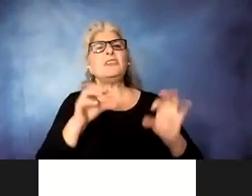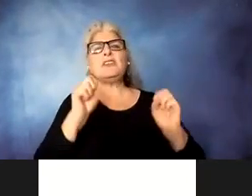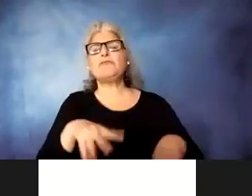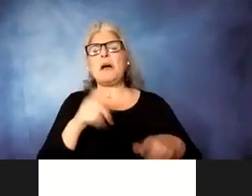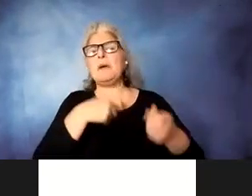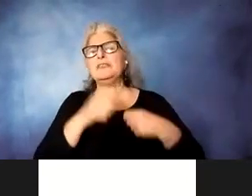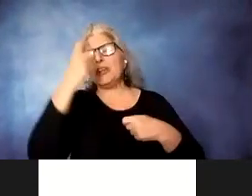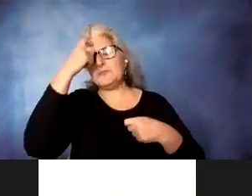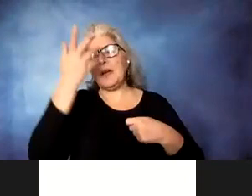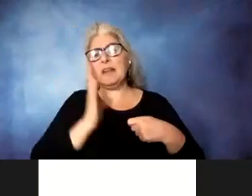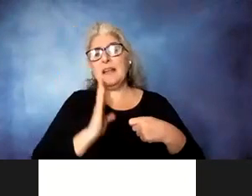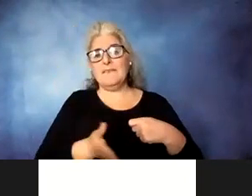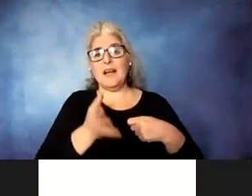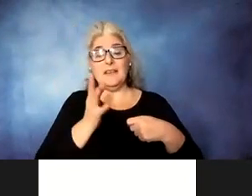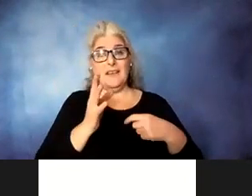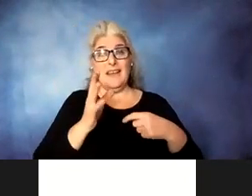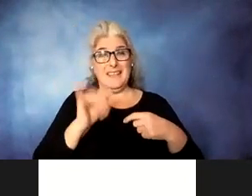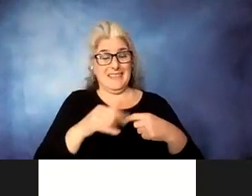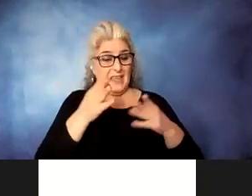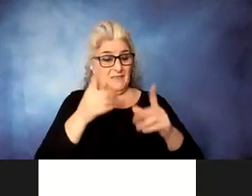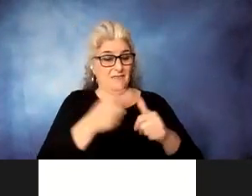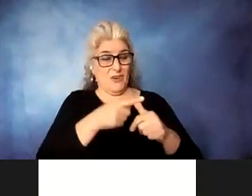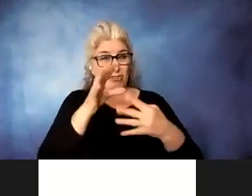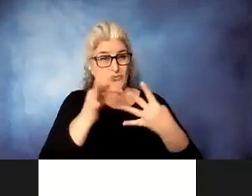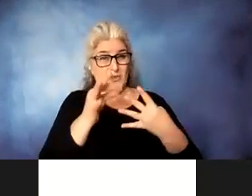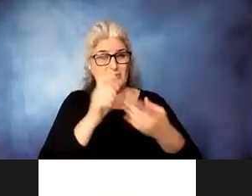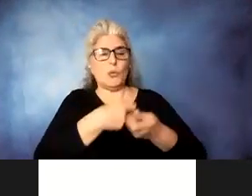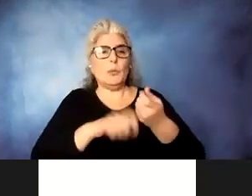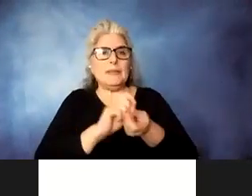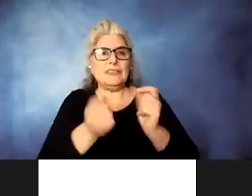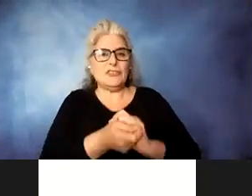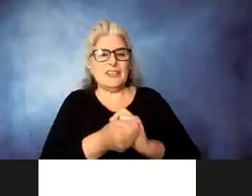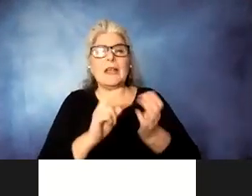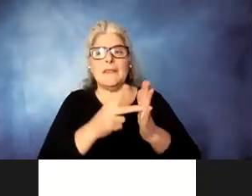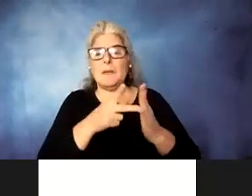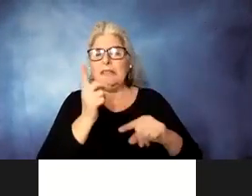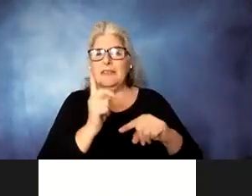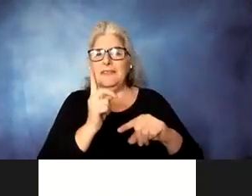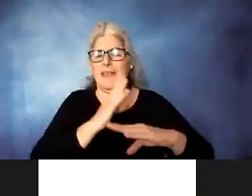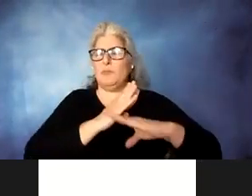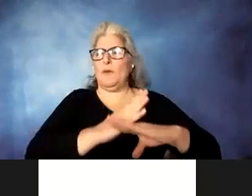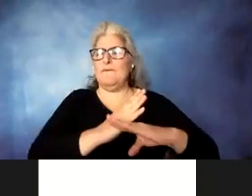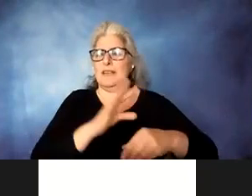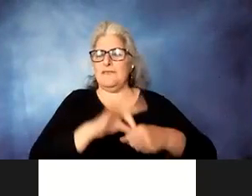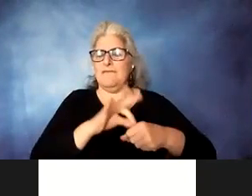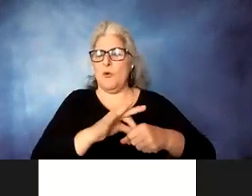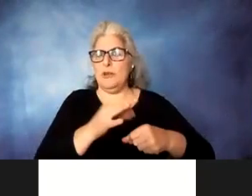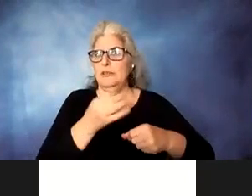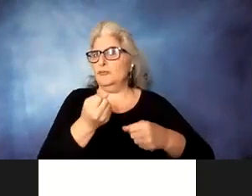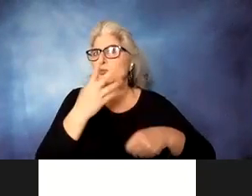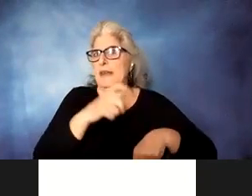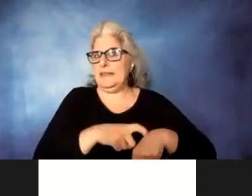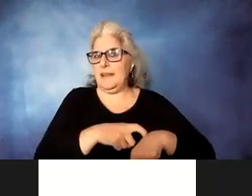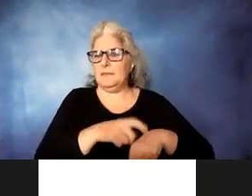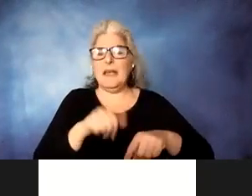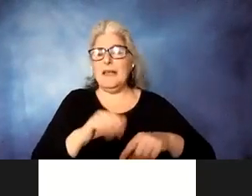first candidate is no longer highlighted. This is how they prevent overvoting. This is how the AutoMark prevents